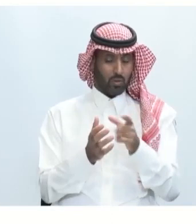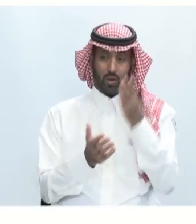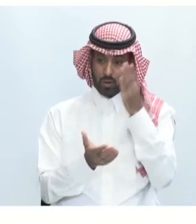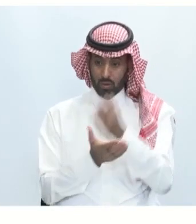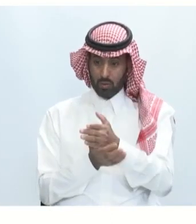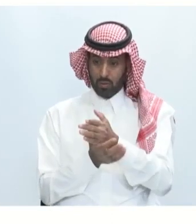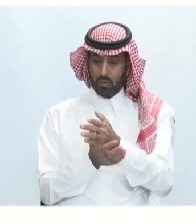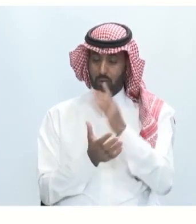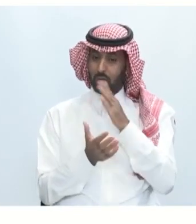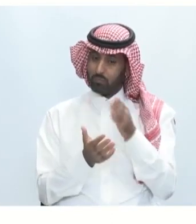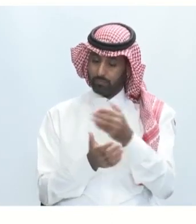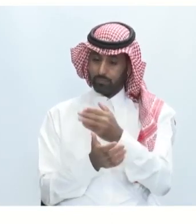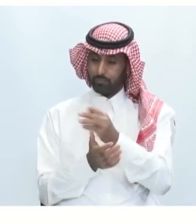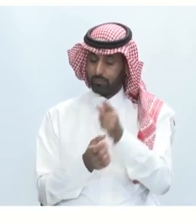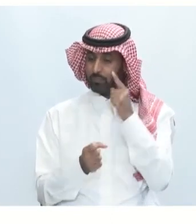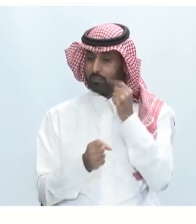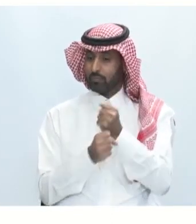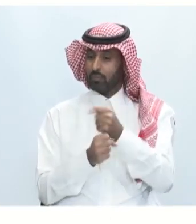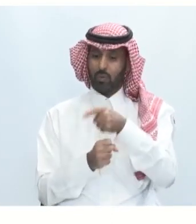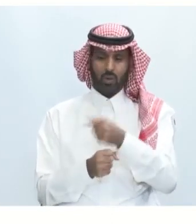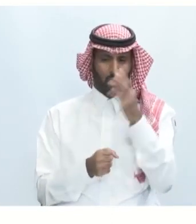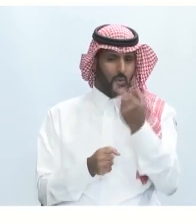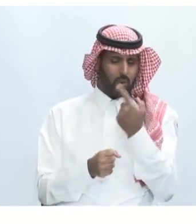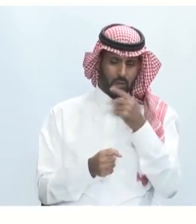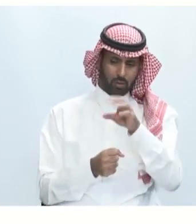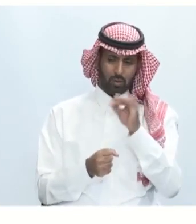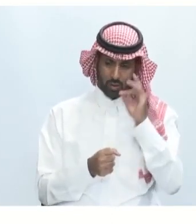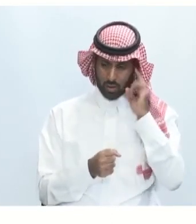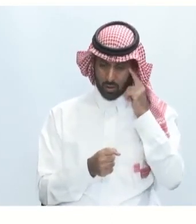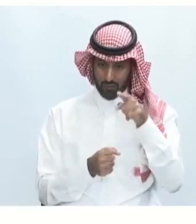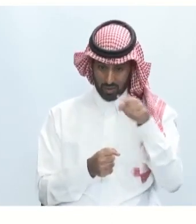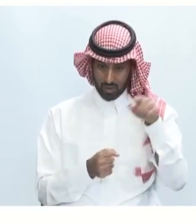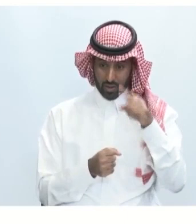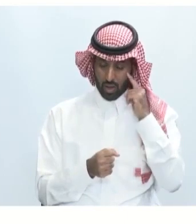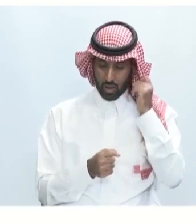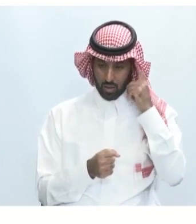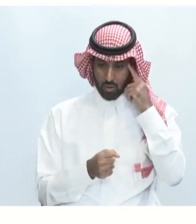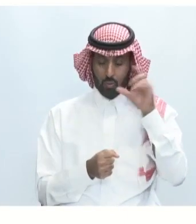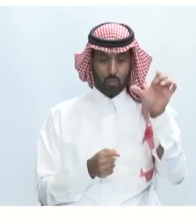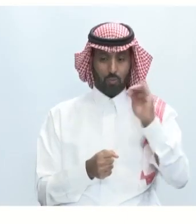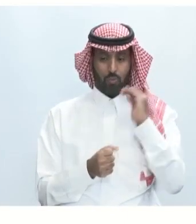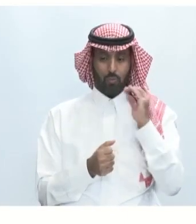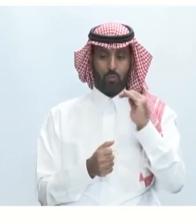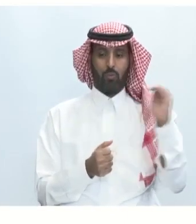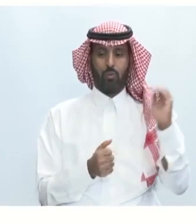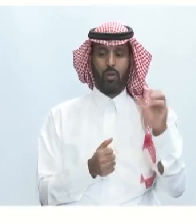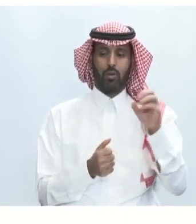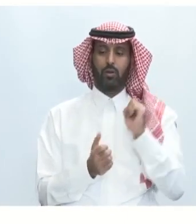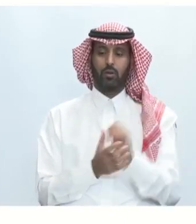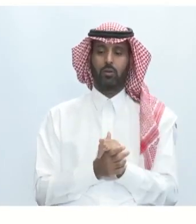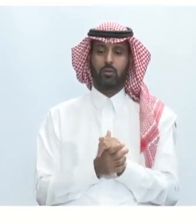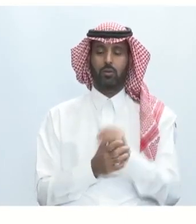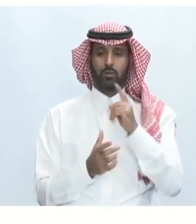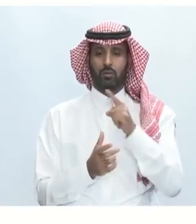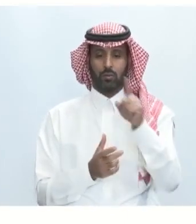or indirect objects, find the mistake in a sentence. So we'll be learning about direct and indirect objects, and we'll be taking